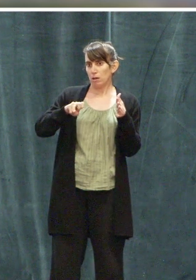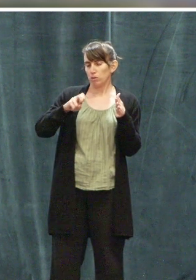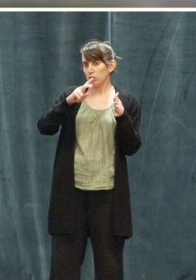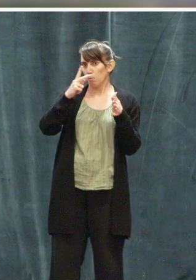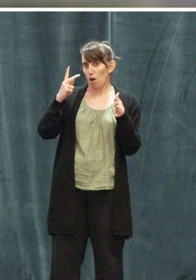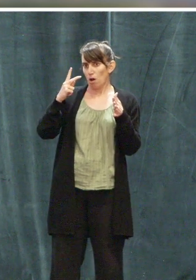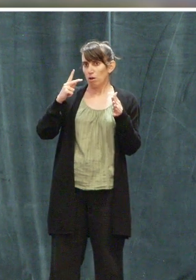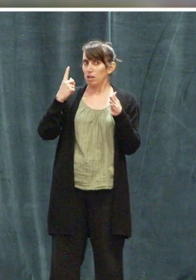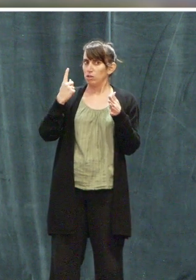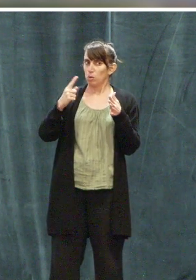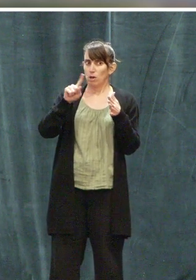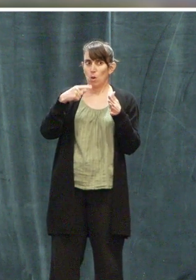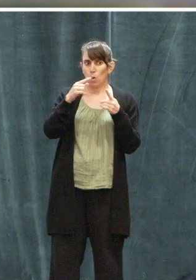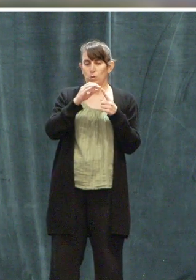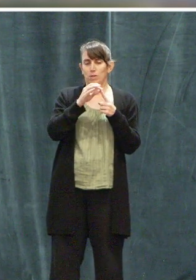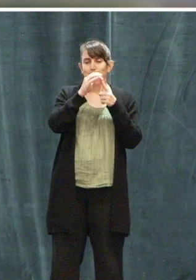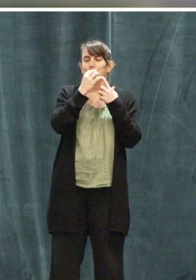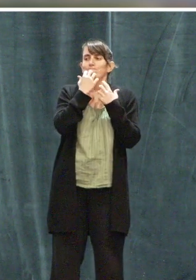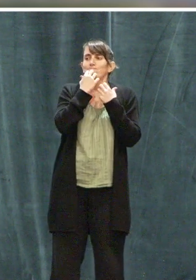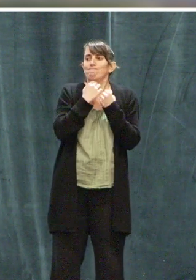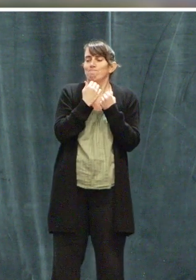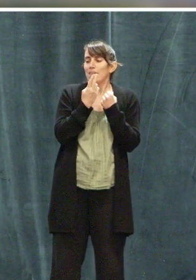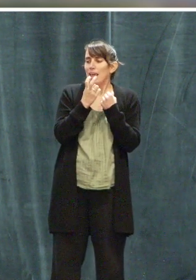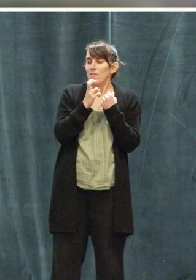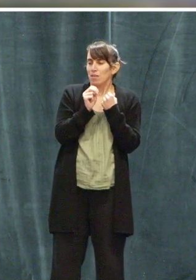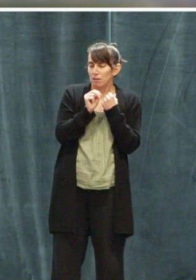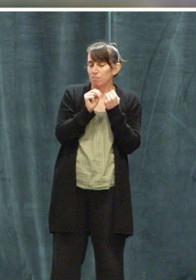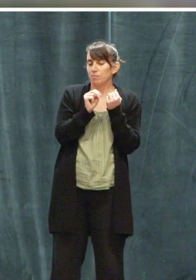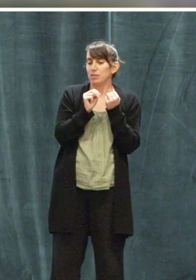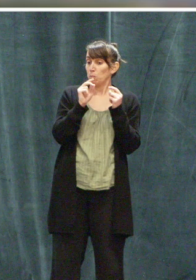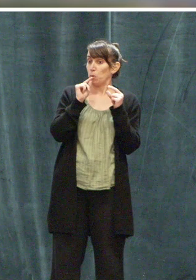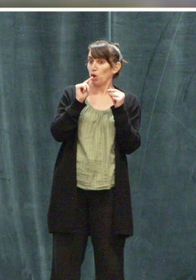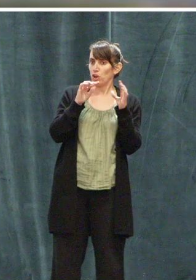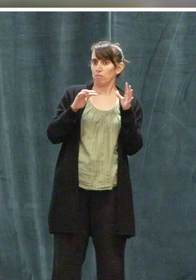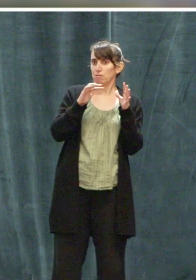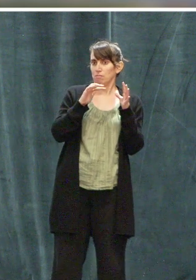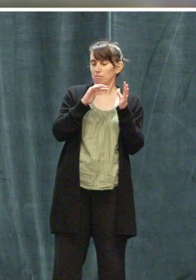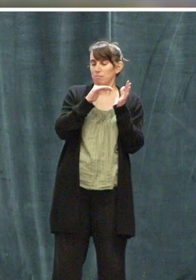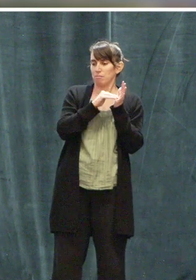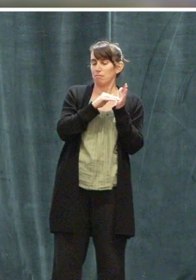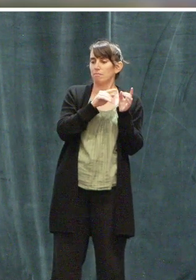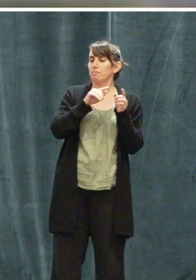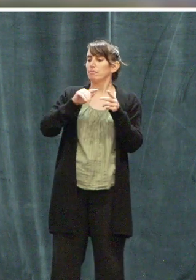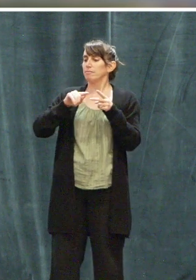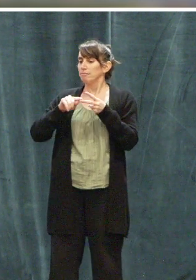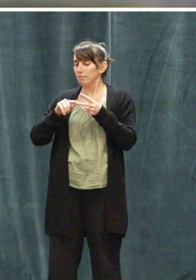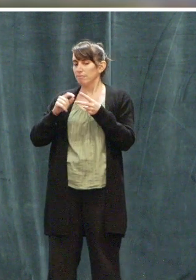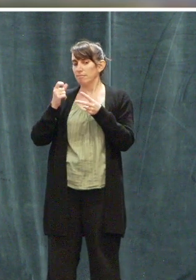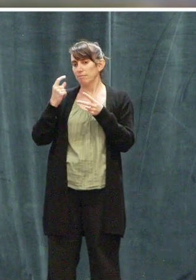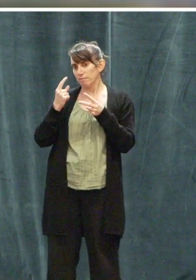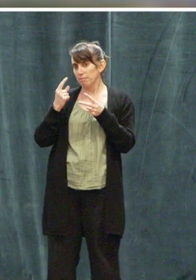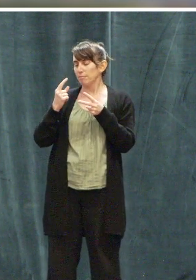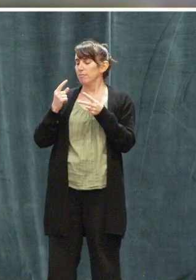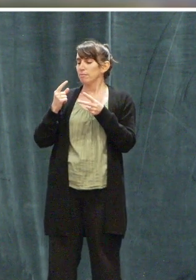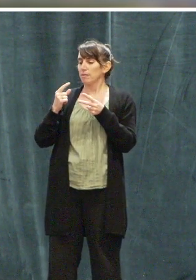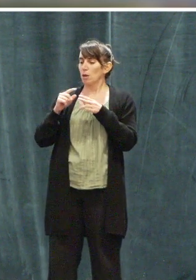neighborhood and is a major bird habitat. And number 2, I understand the project staging will be on the North Cove Plaza